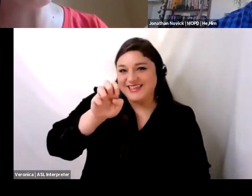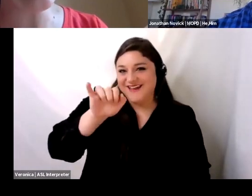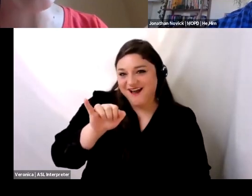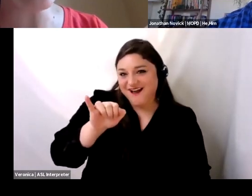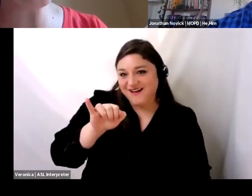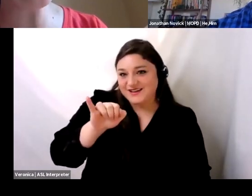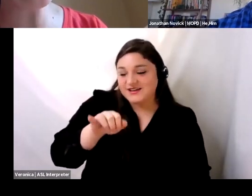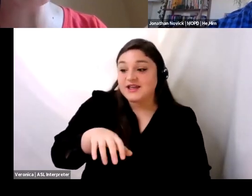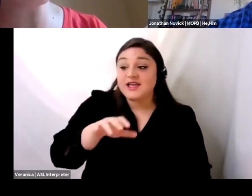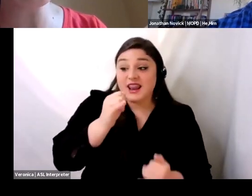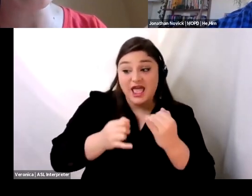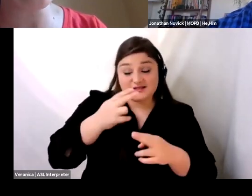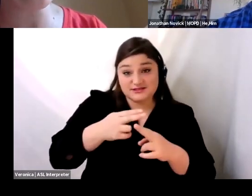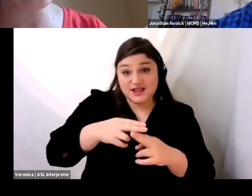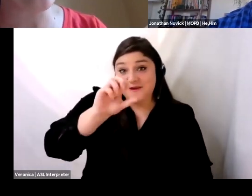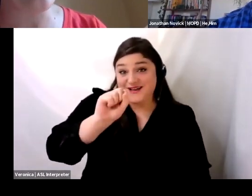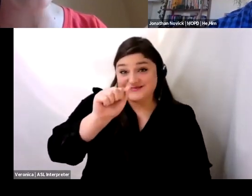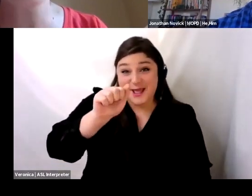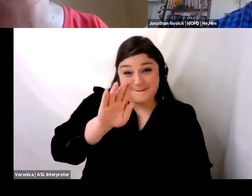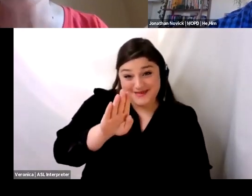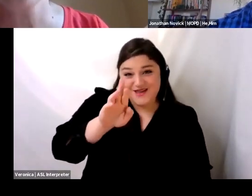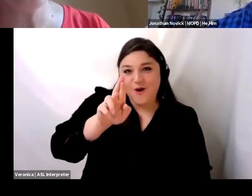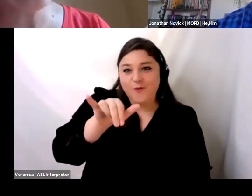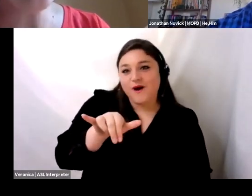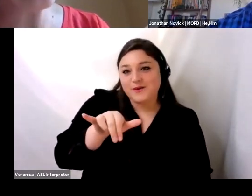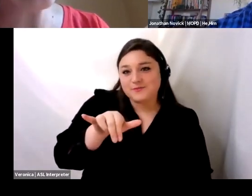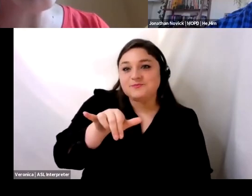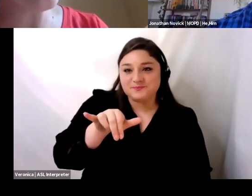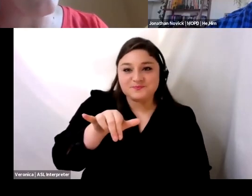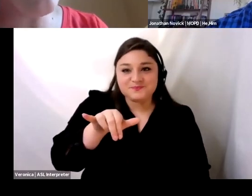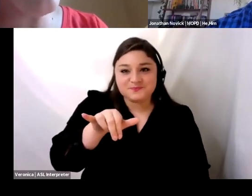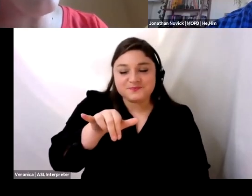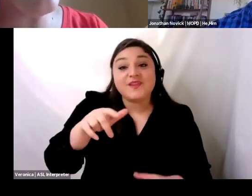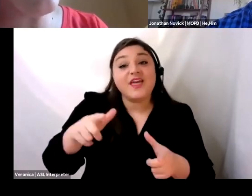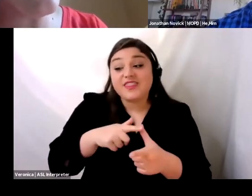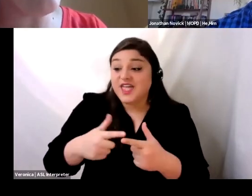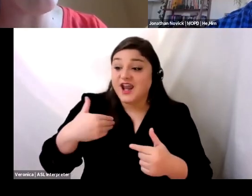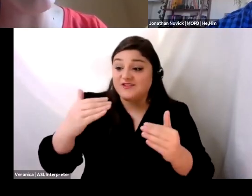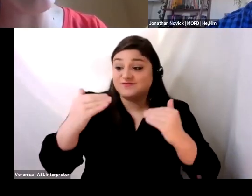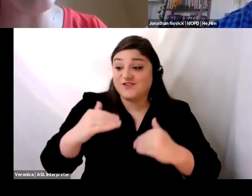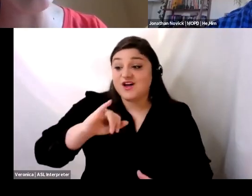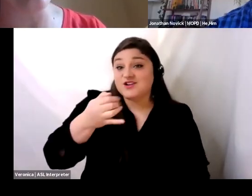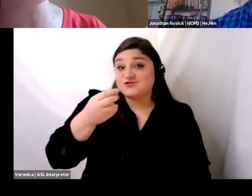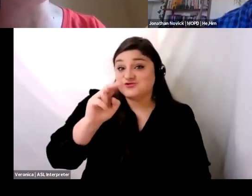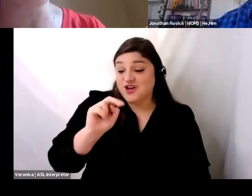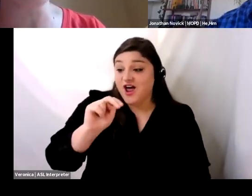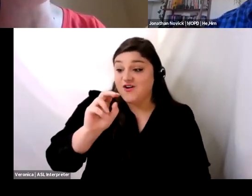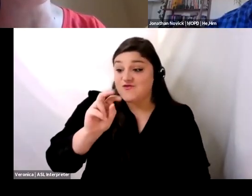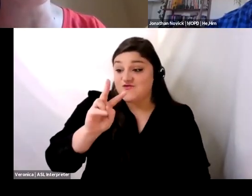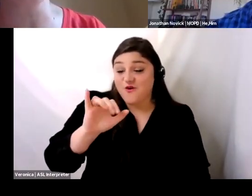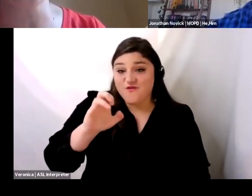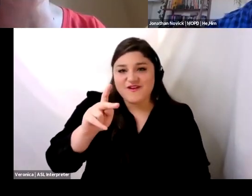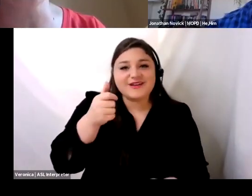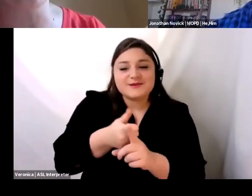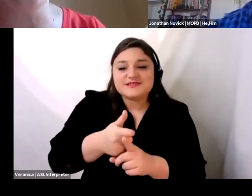-S-A-B as in boy, R-Y. And then we also have John Novak, who is MOPD's Outreach